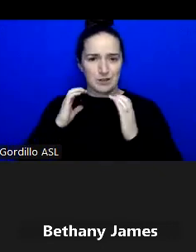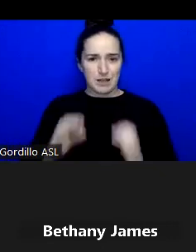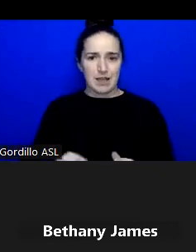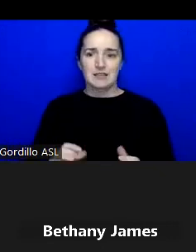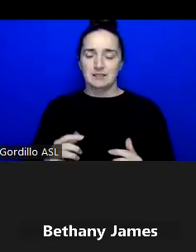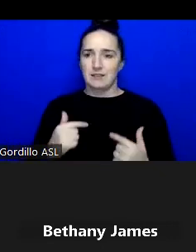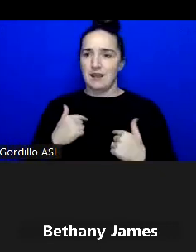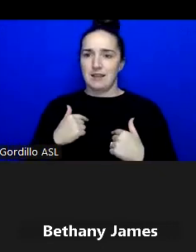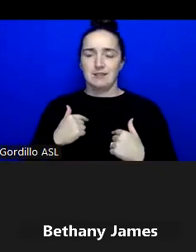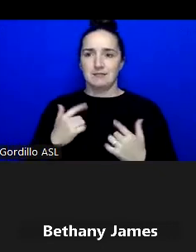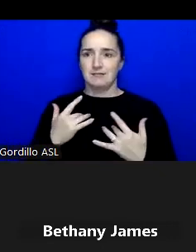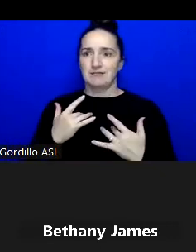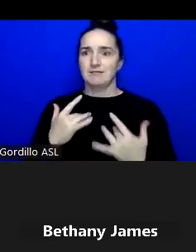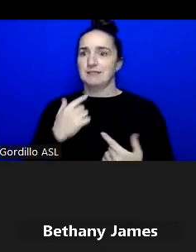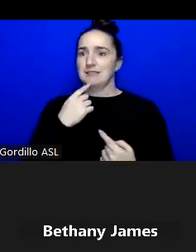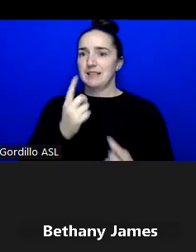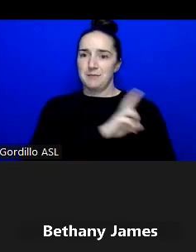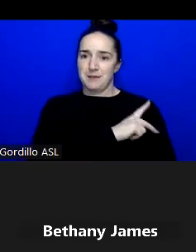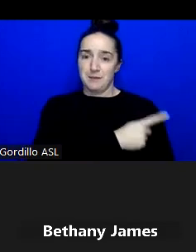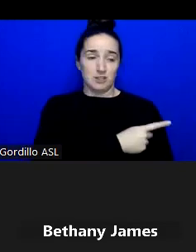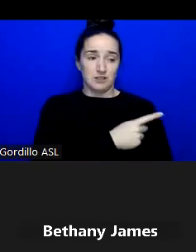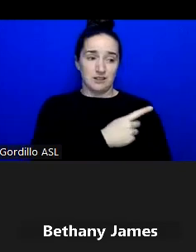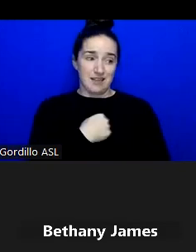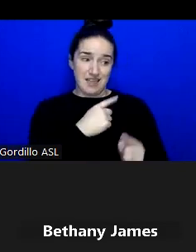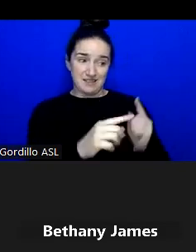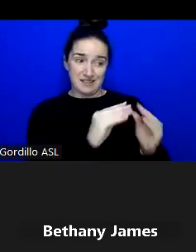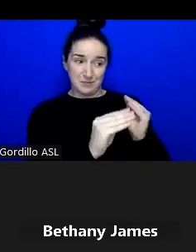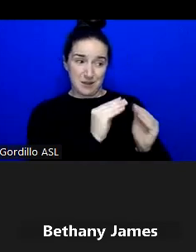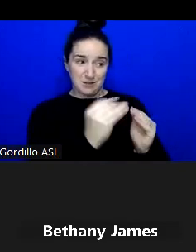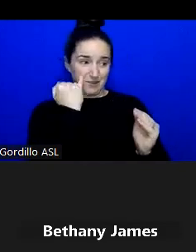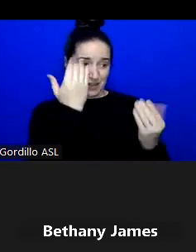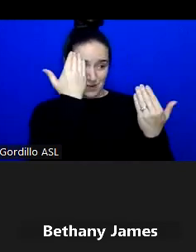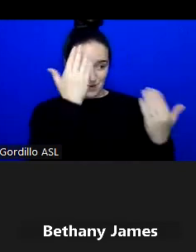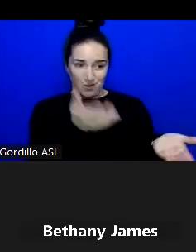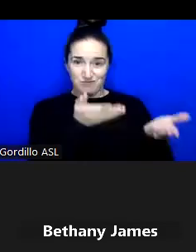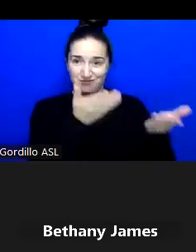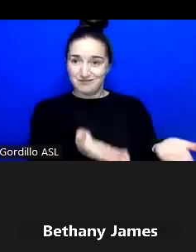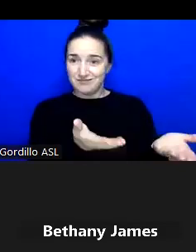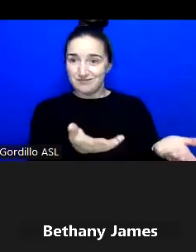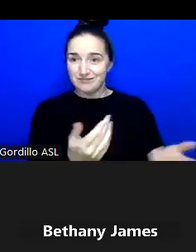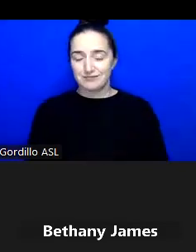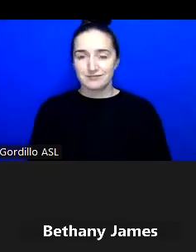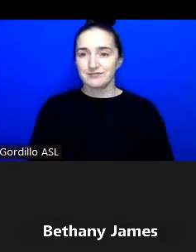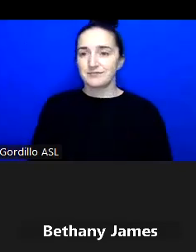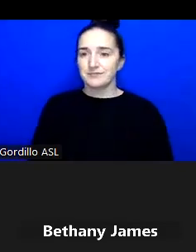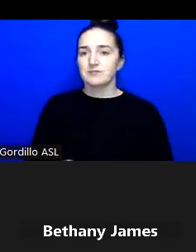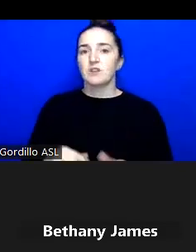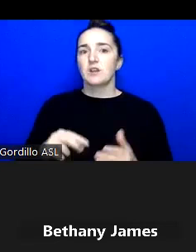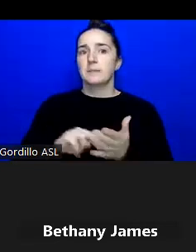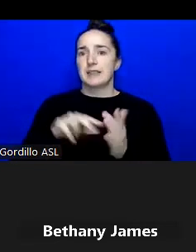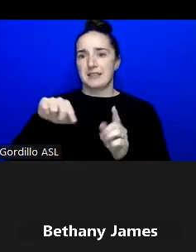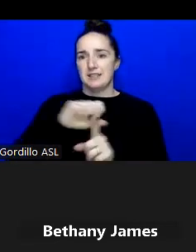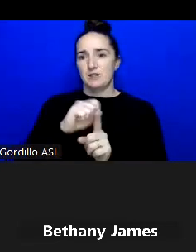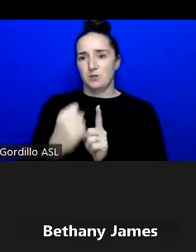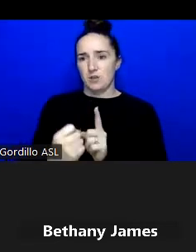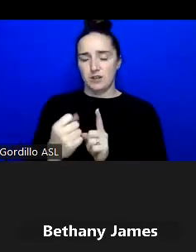my patients is that I can't fix a problem if I don't know it exists. So that in this sense would be, I can't make sure